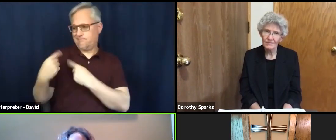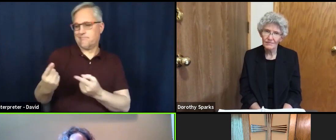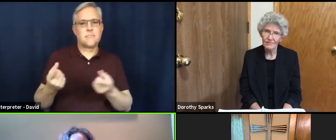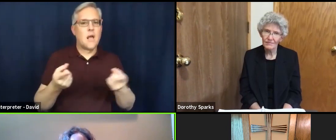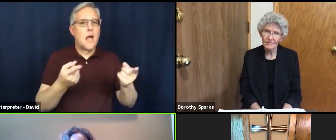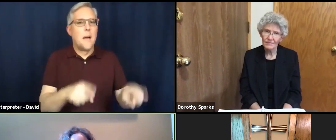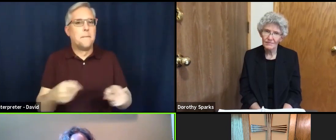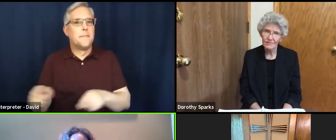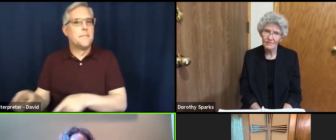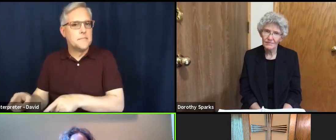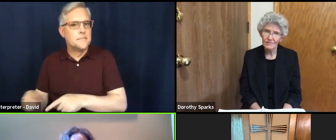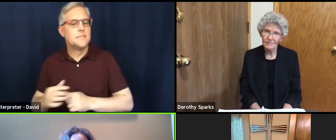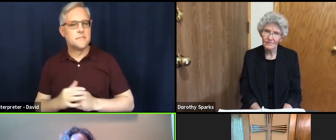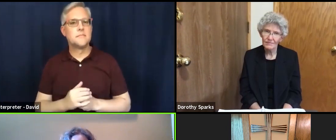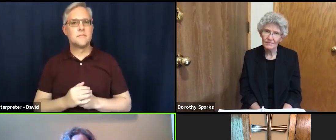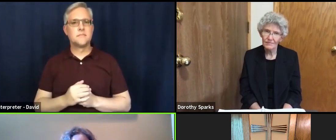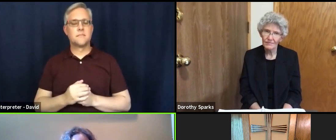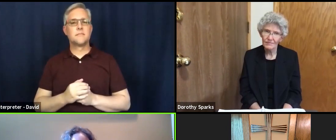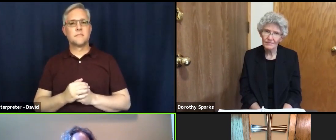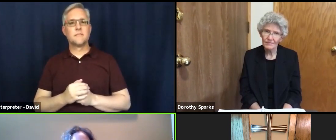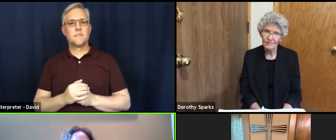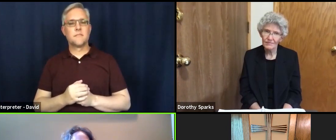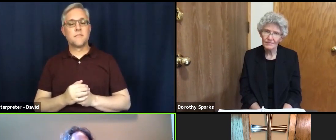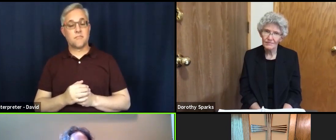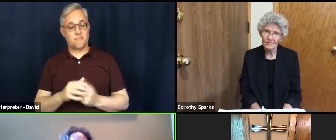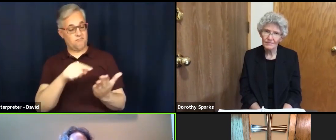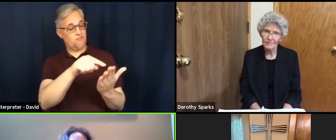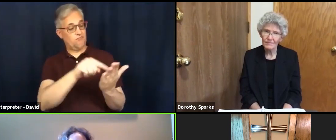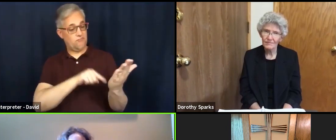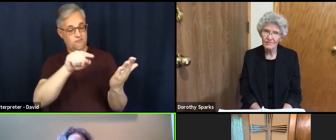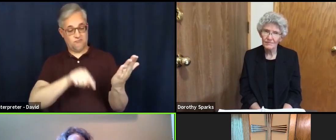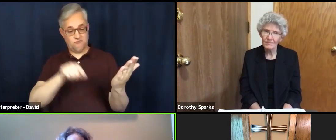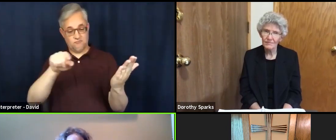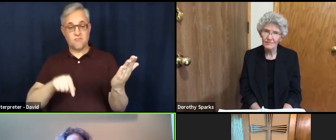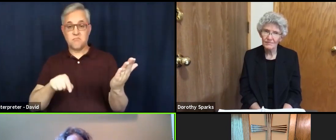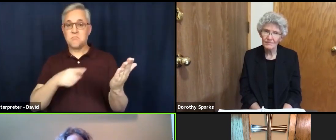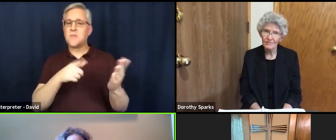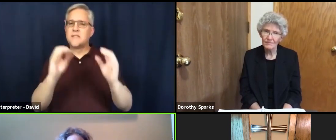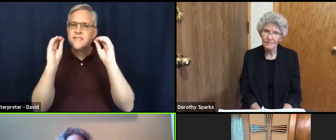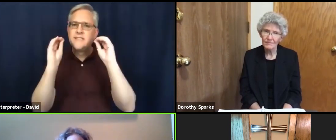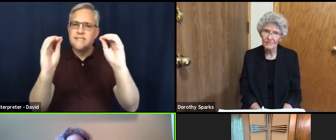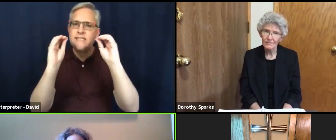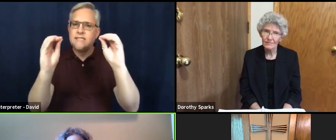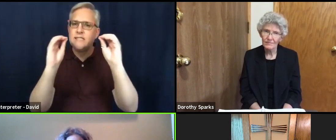It's a teaching for us who are believers.